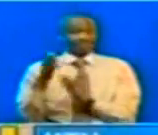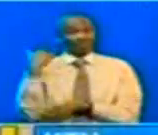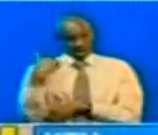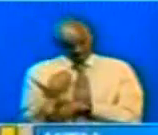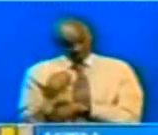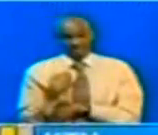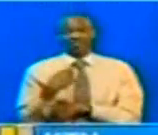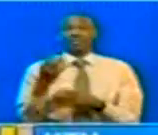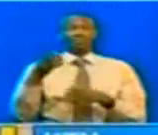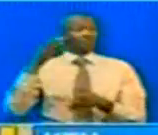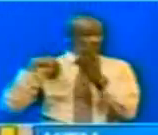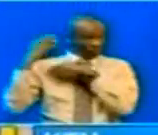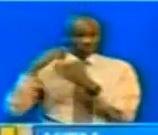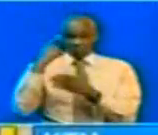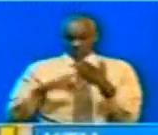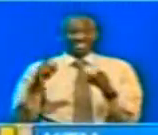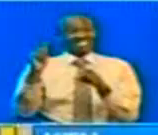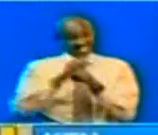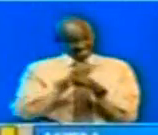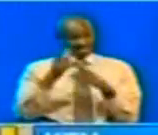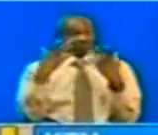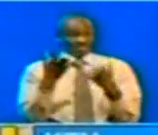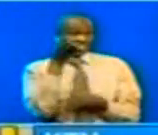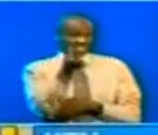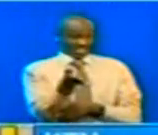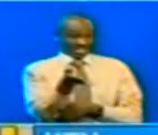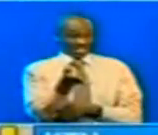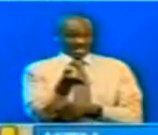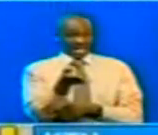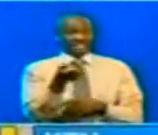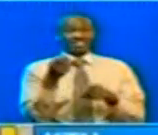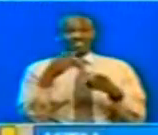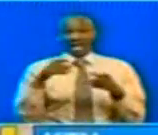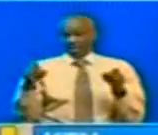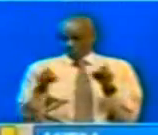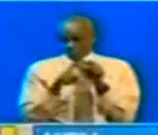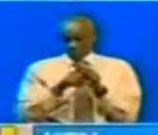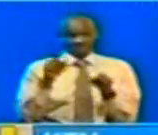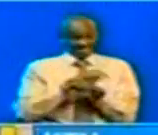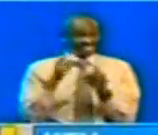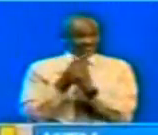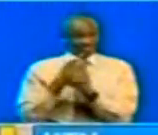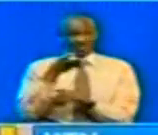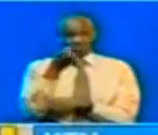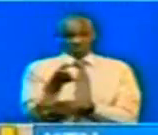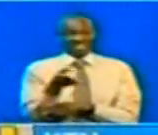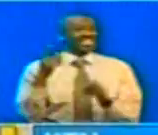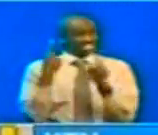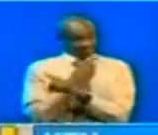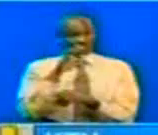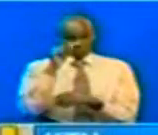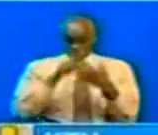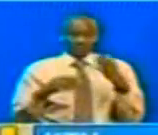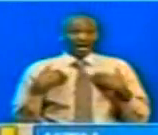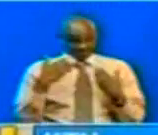before. Previously, there would be training, and even in the training, even the paramilitary training was quite different from the